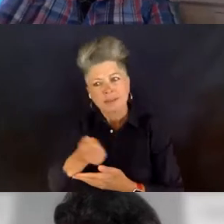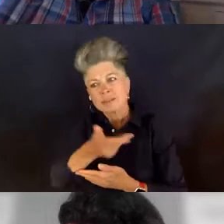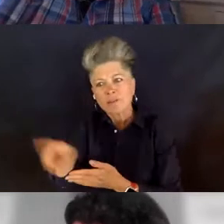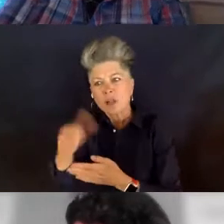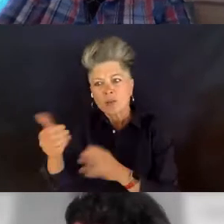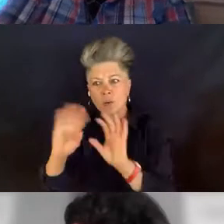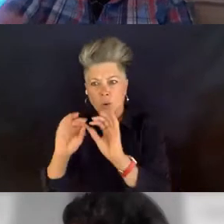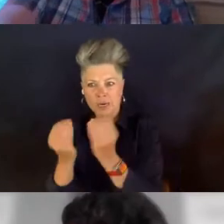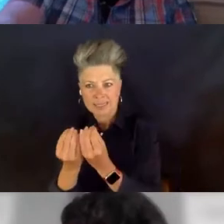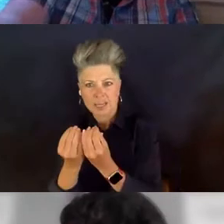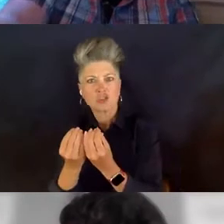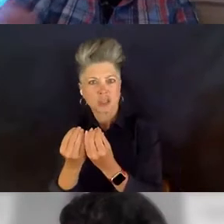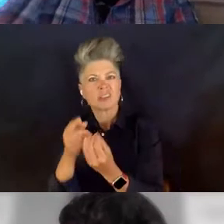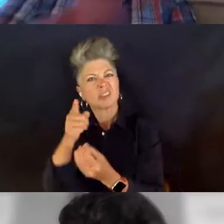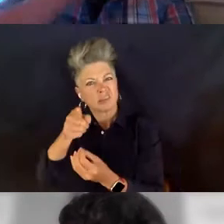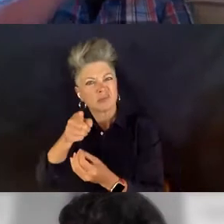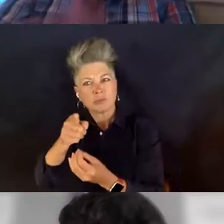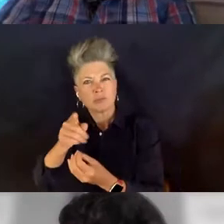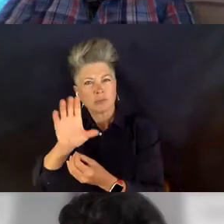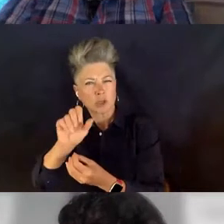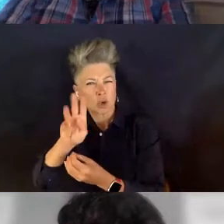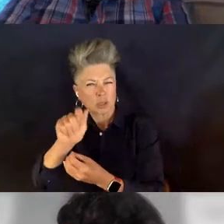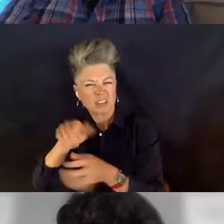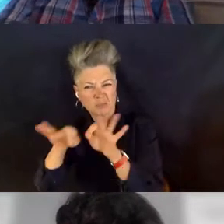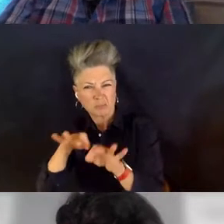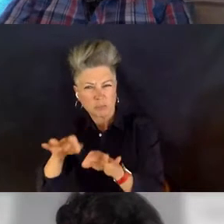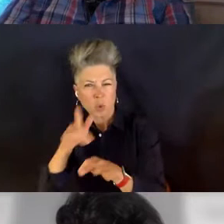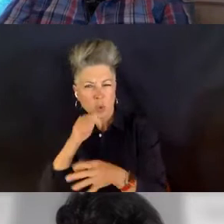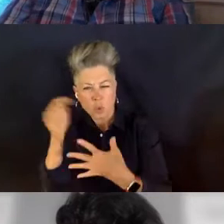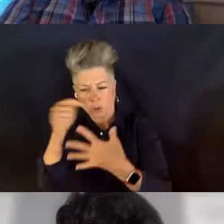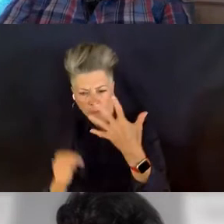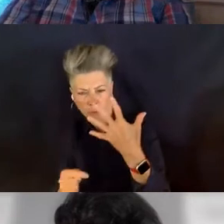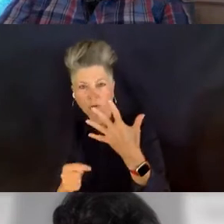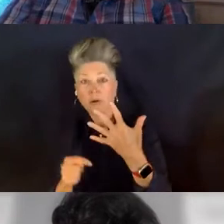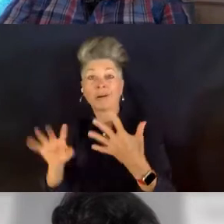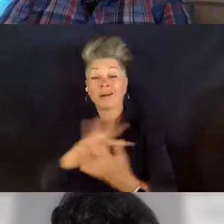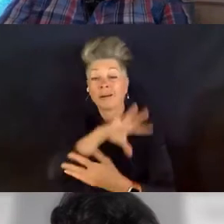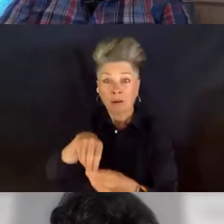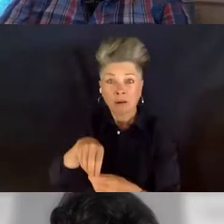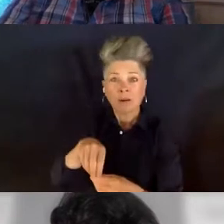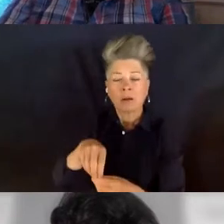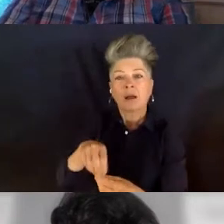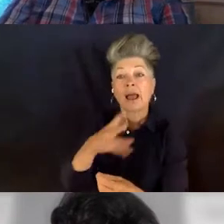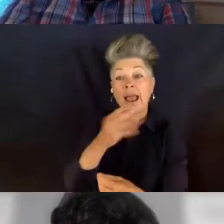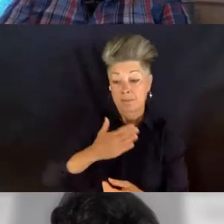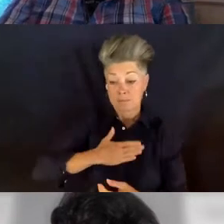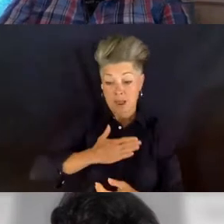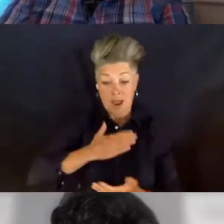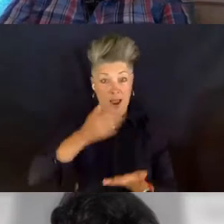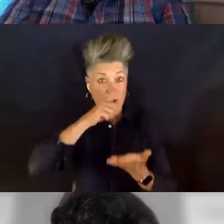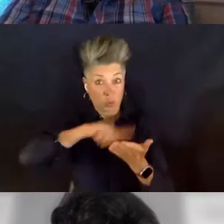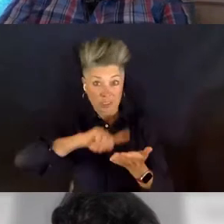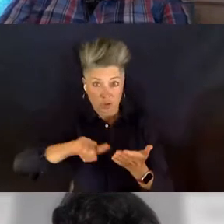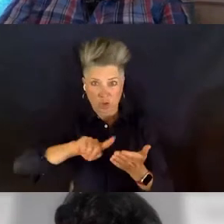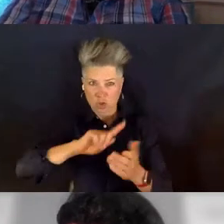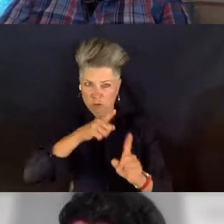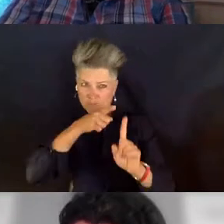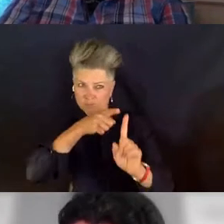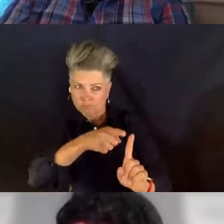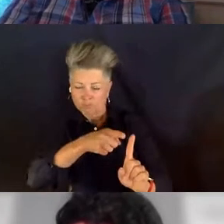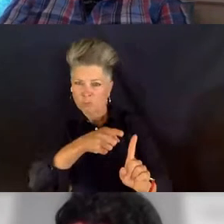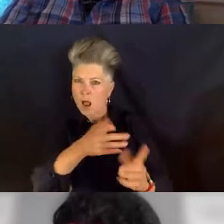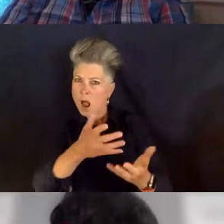had talked about had been involved in. And for the research that I wanted to do, I really wanted to look